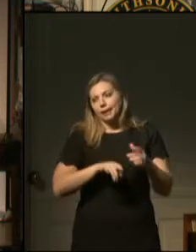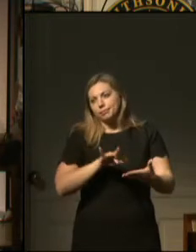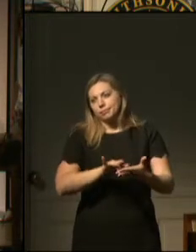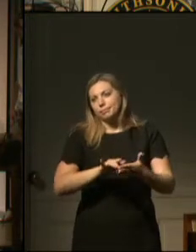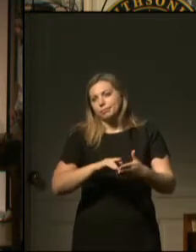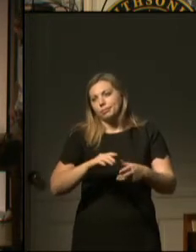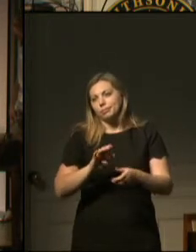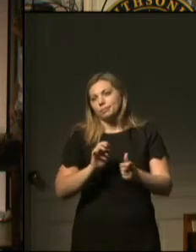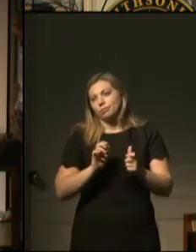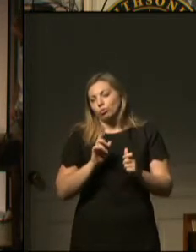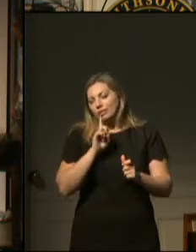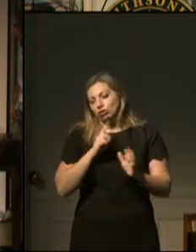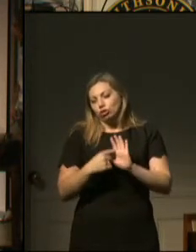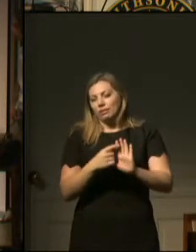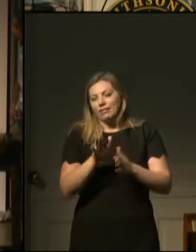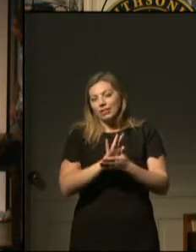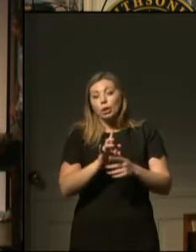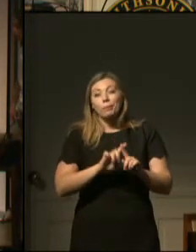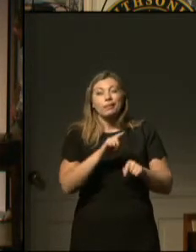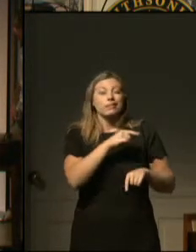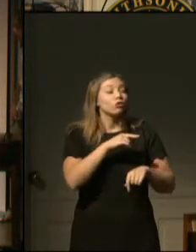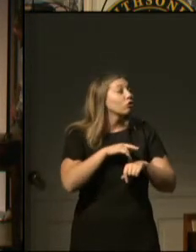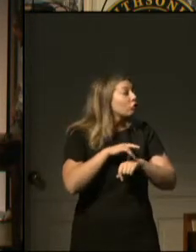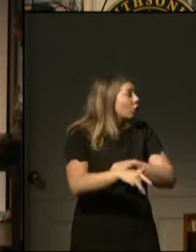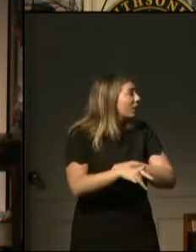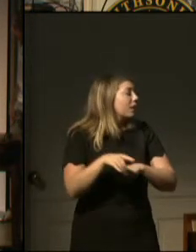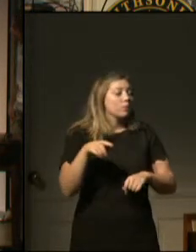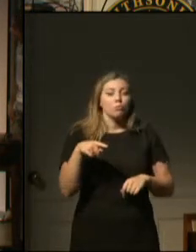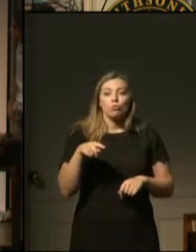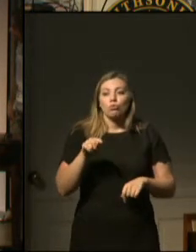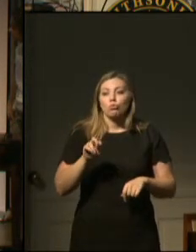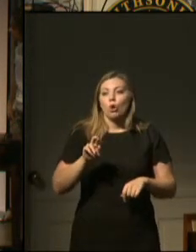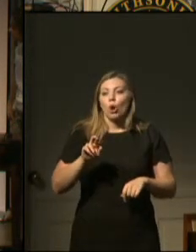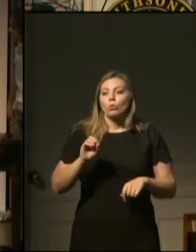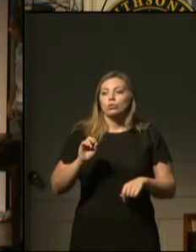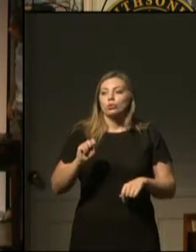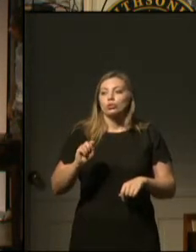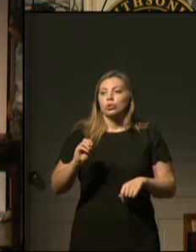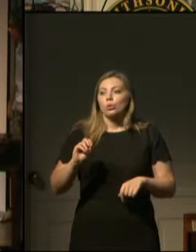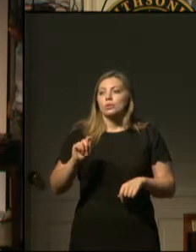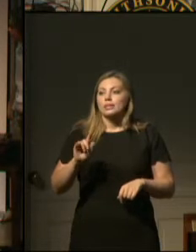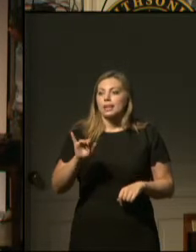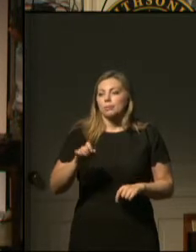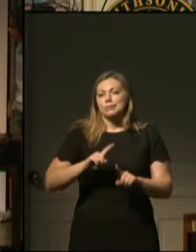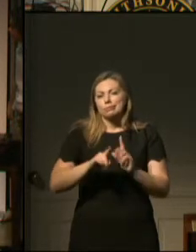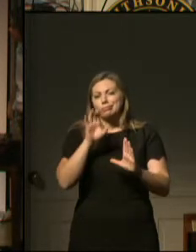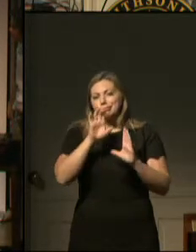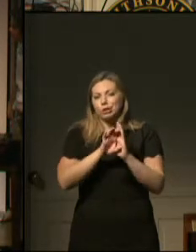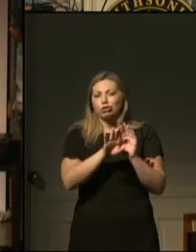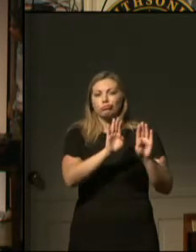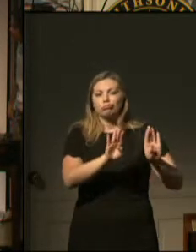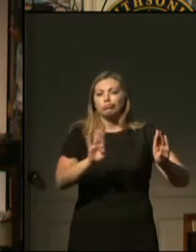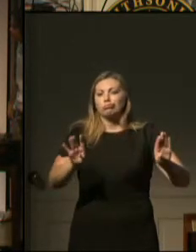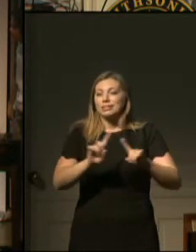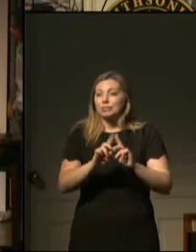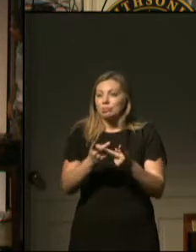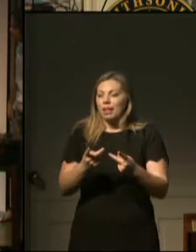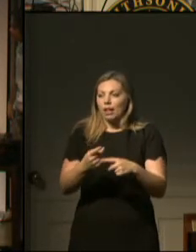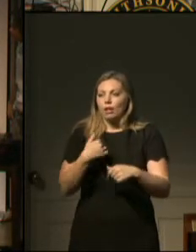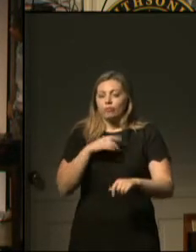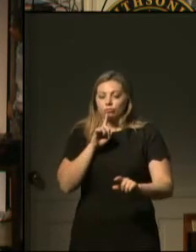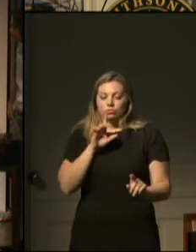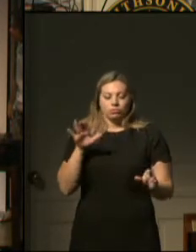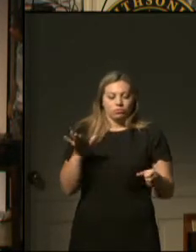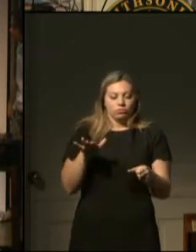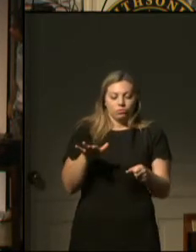like really early prototype where we have different kinds of pictures all over different kinds of places, and we have a dedicated